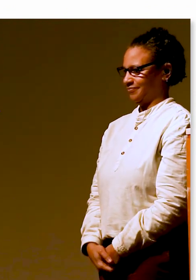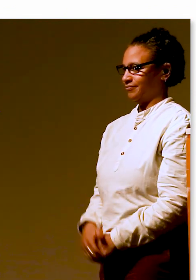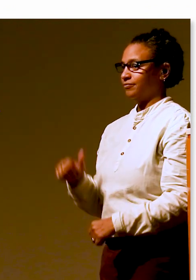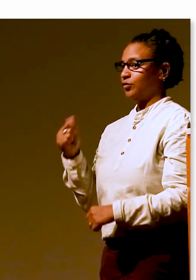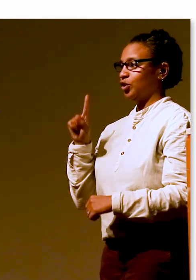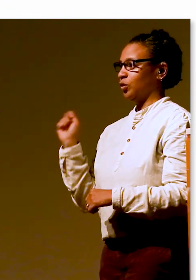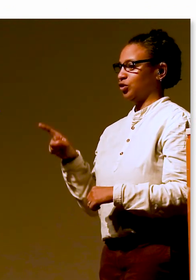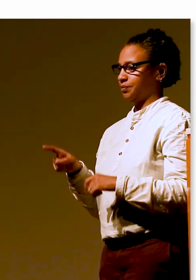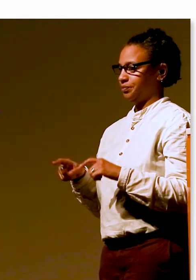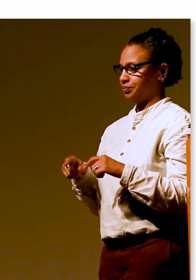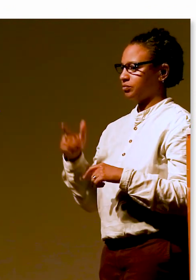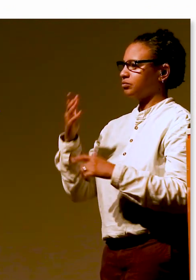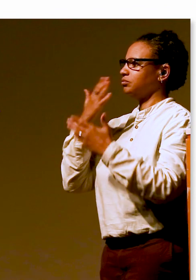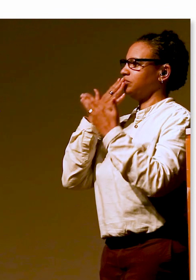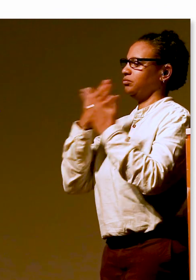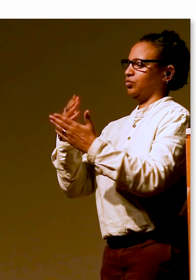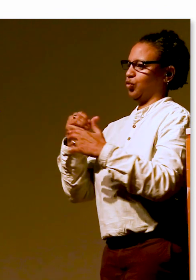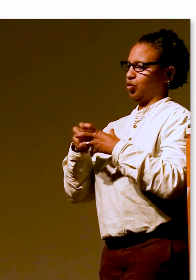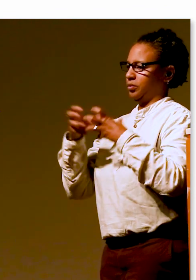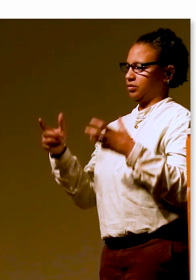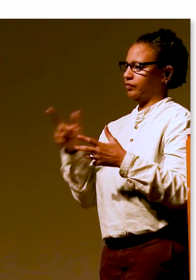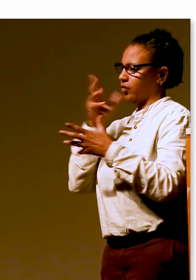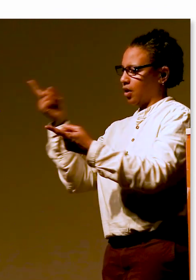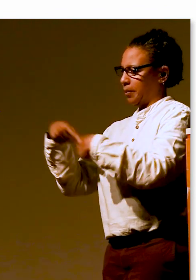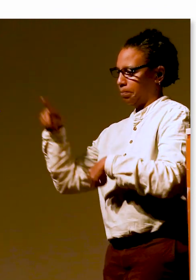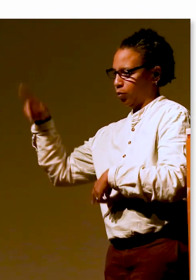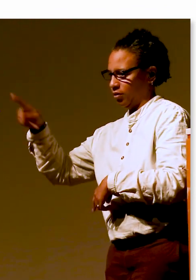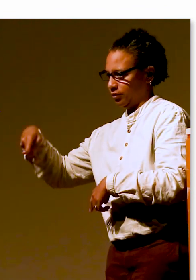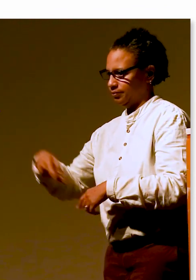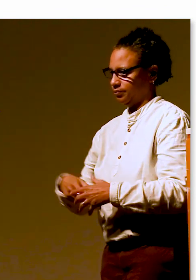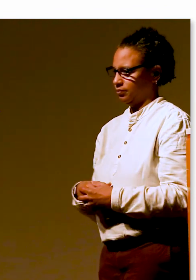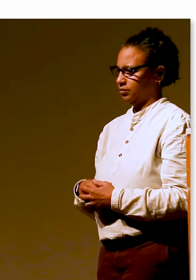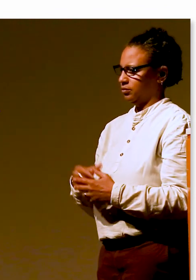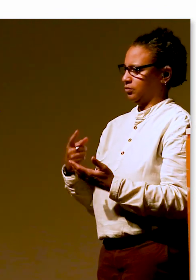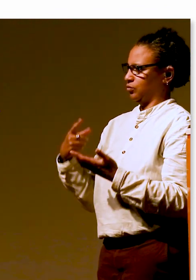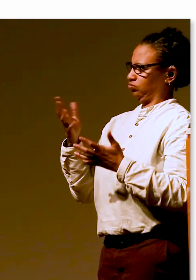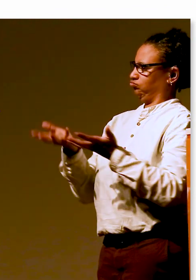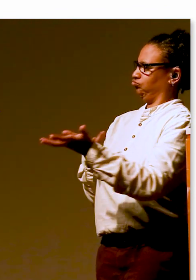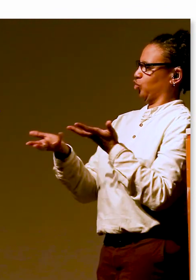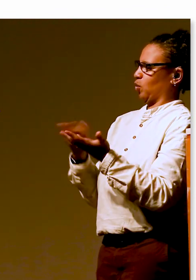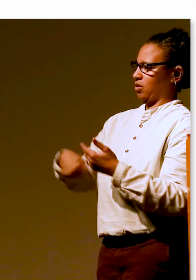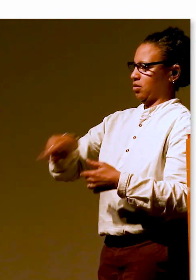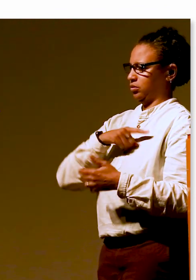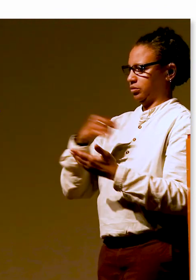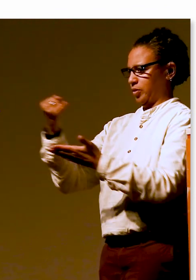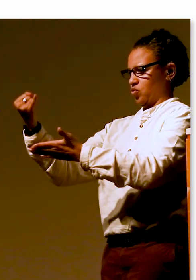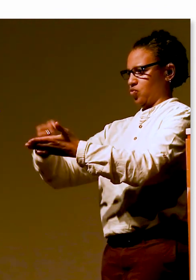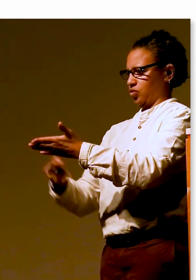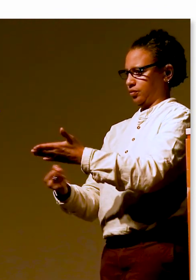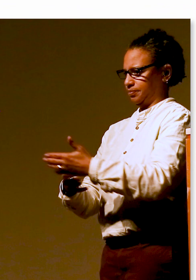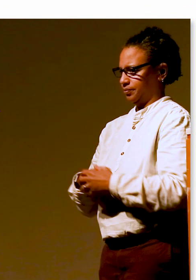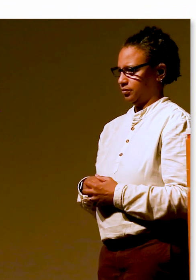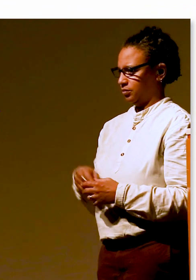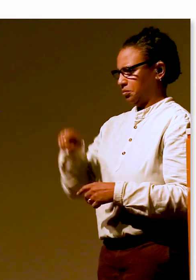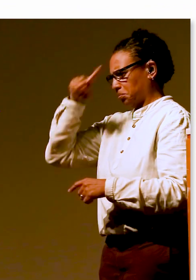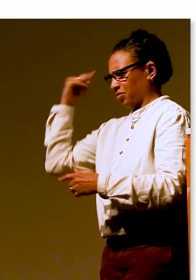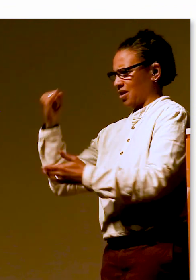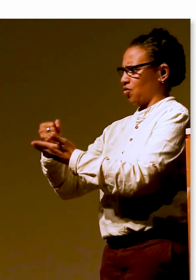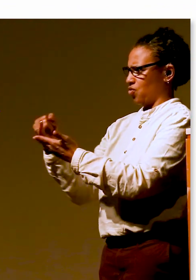Kimberly, I'd like to thank you so much for coming to Portland to talk to us about art and about Black art, about